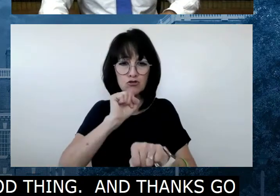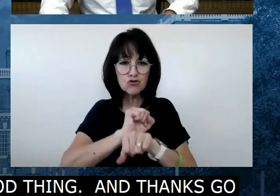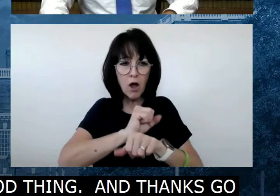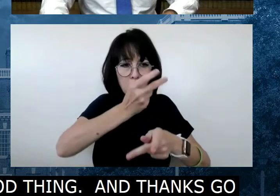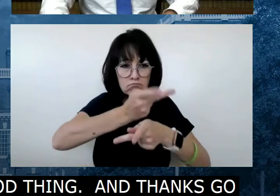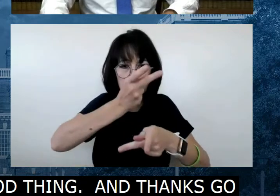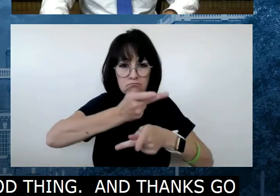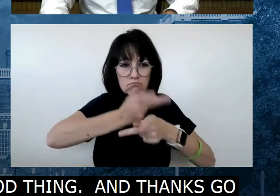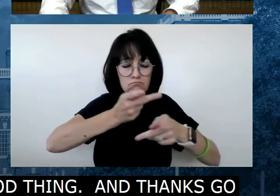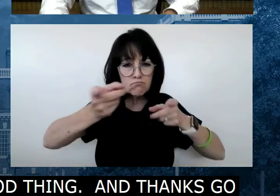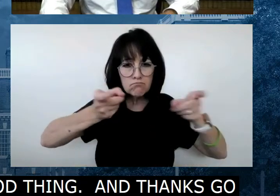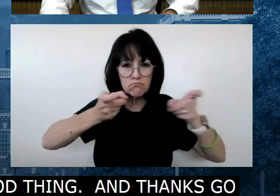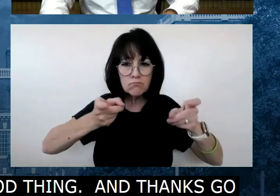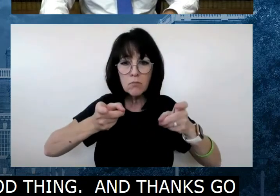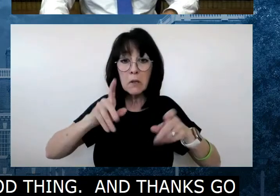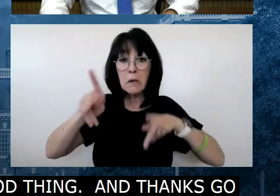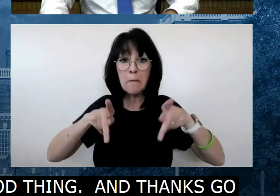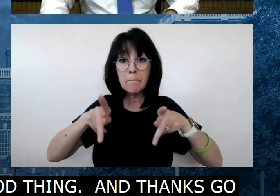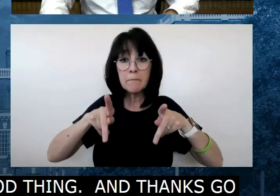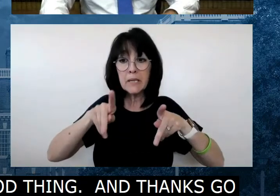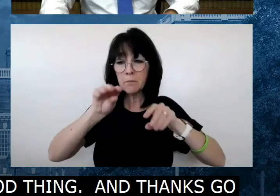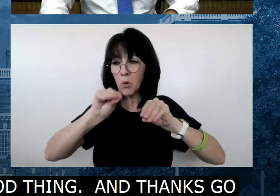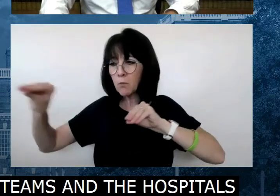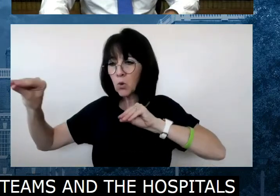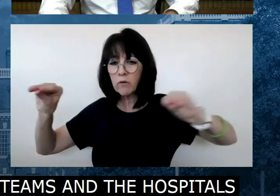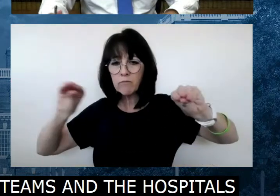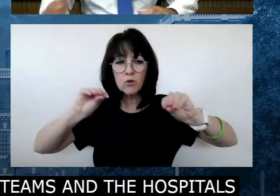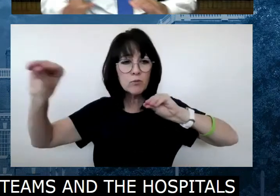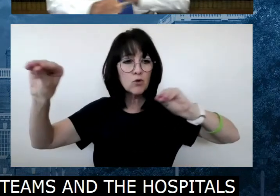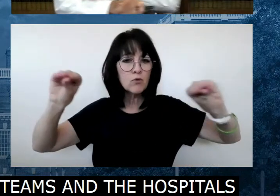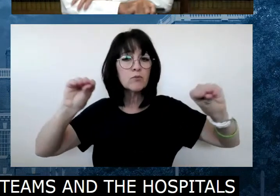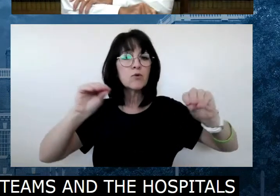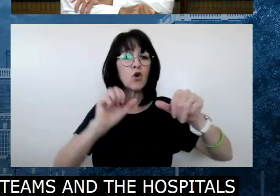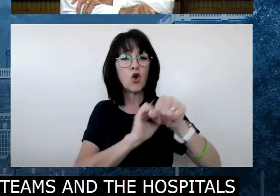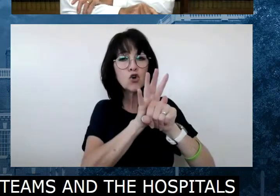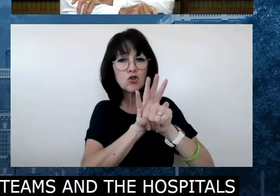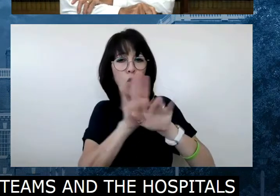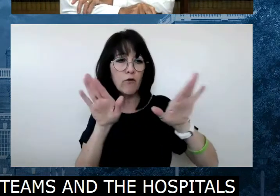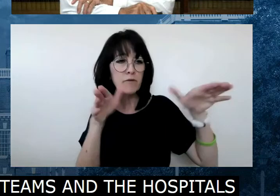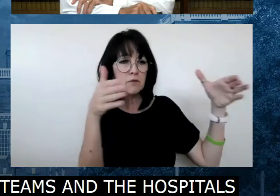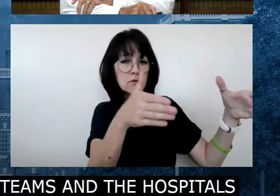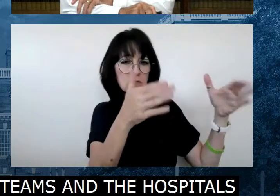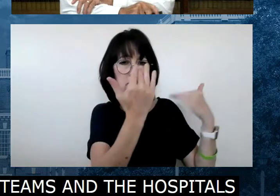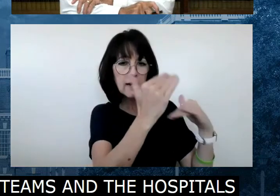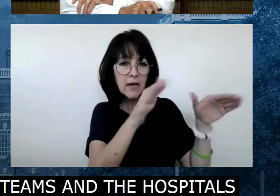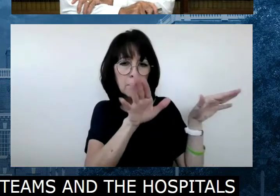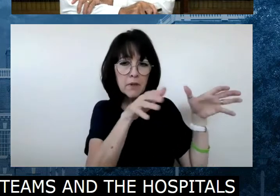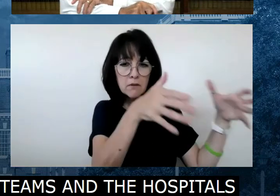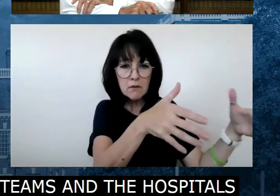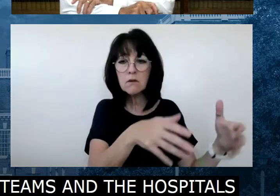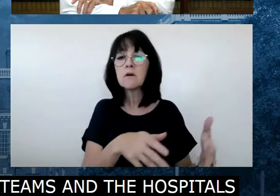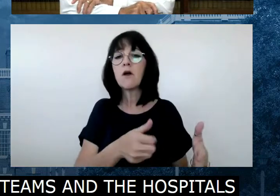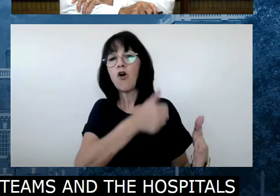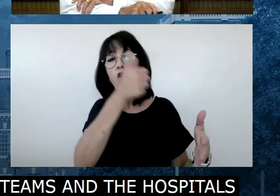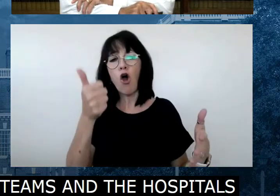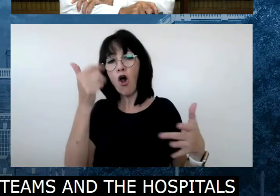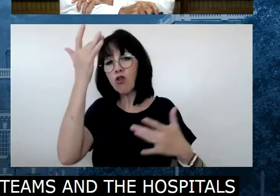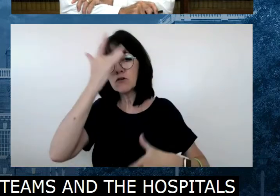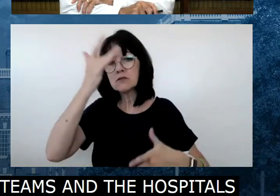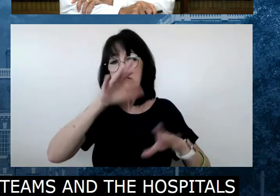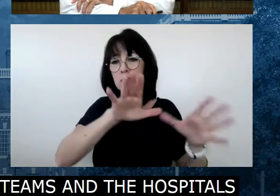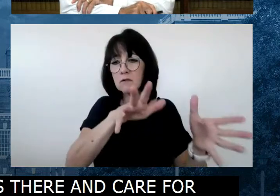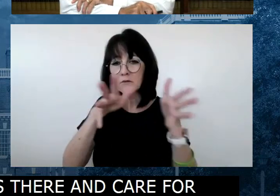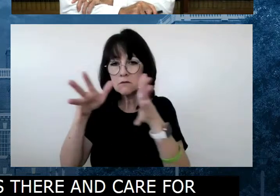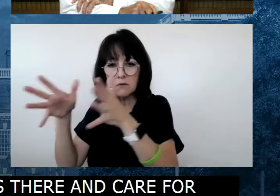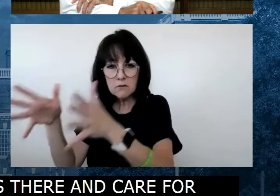there to provide for the care necessary for those that were COVID-19 positive and sick enough